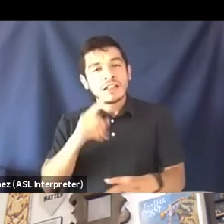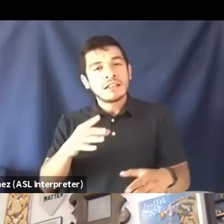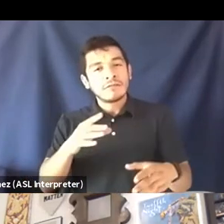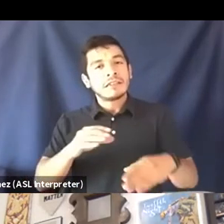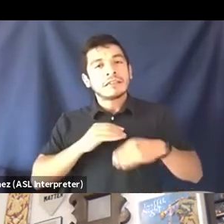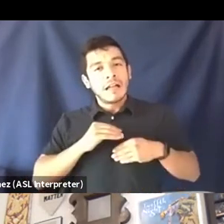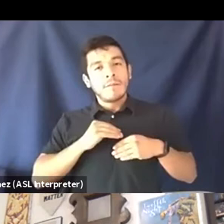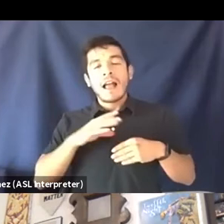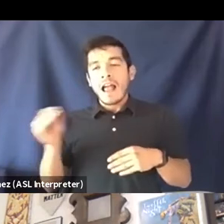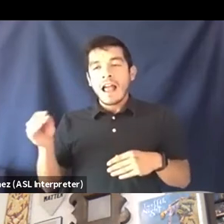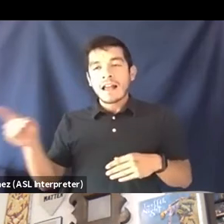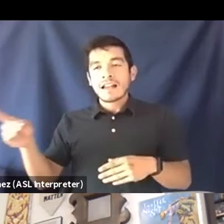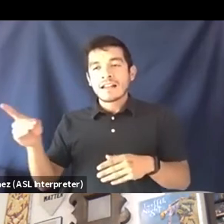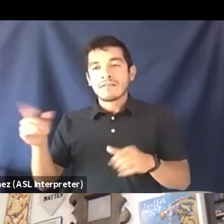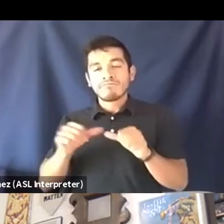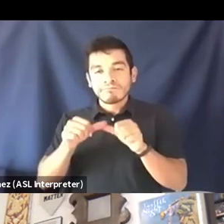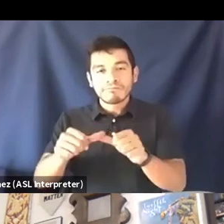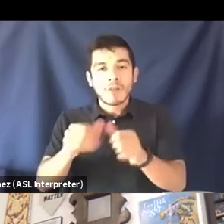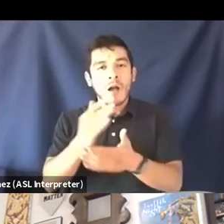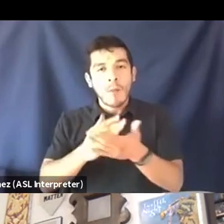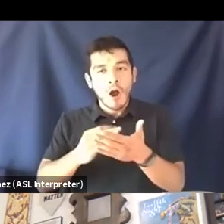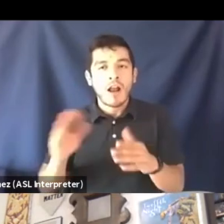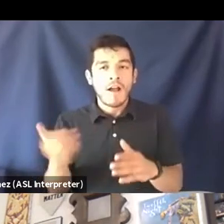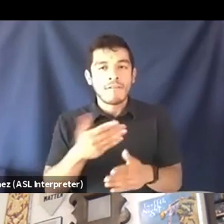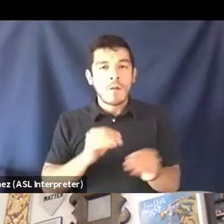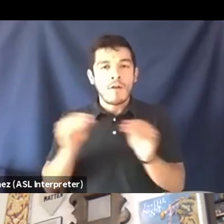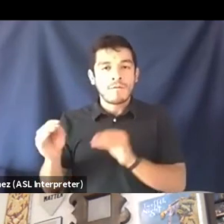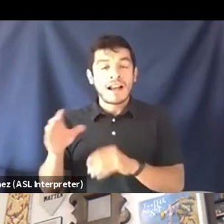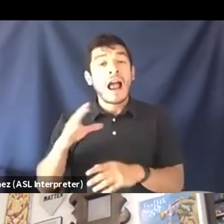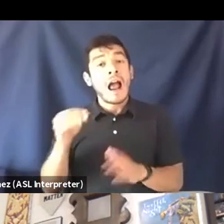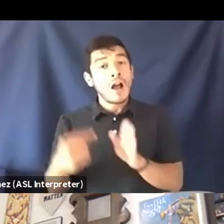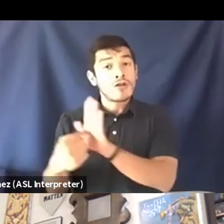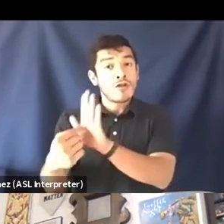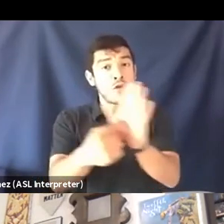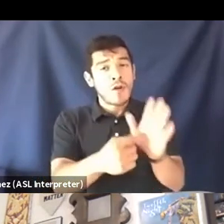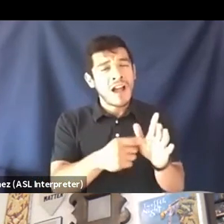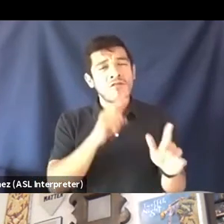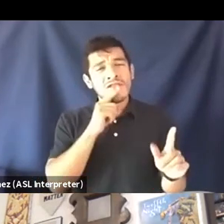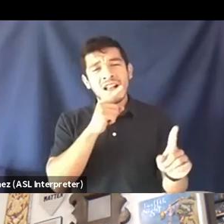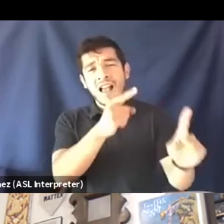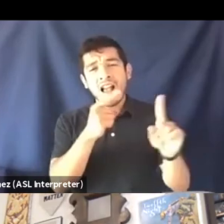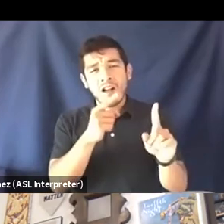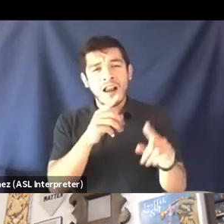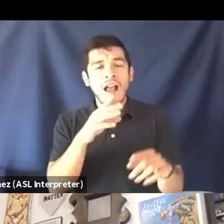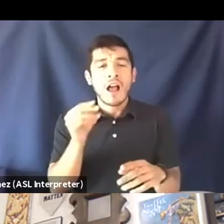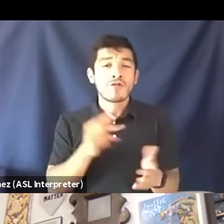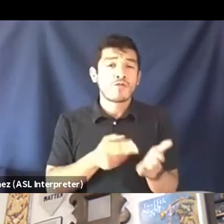and to be able to portray it accurately and truthfully for what we were trying to accomplish and who we